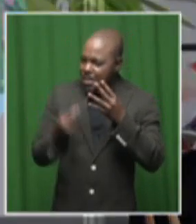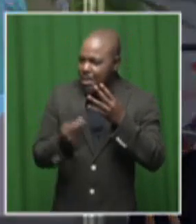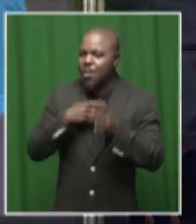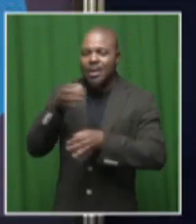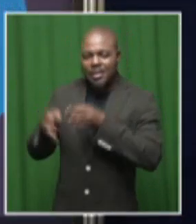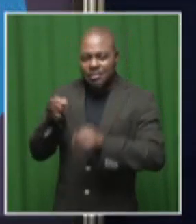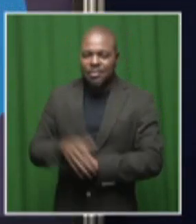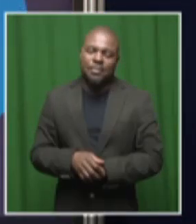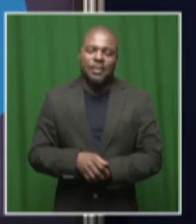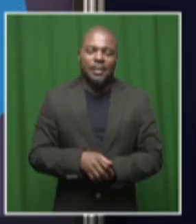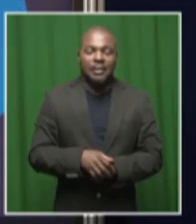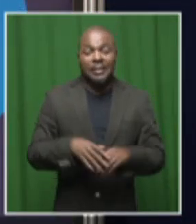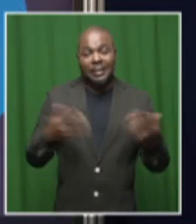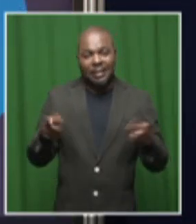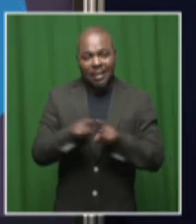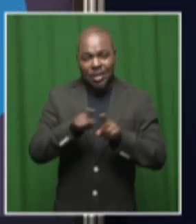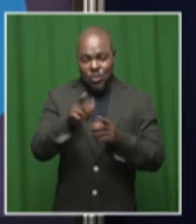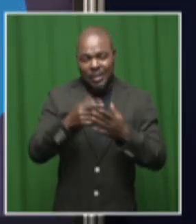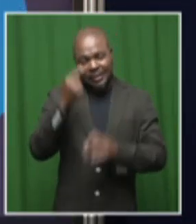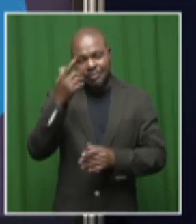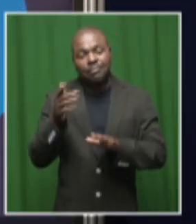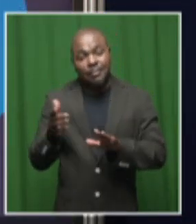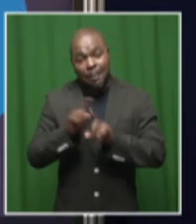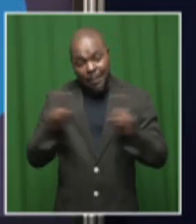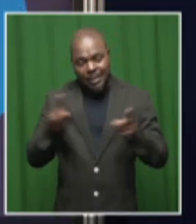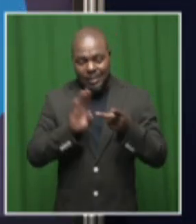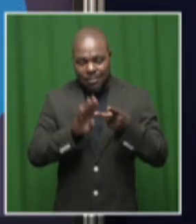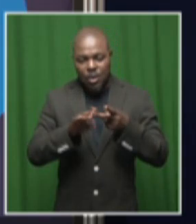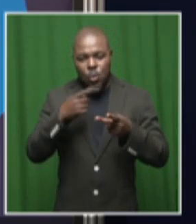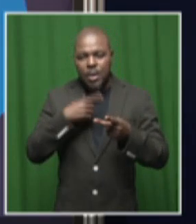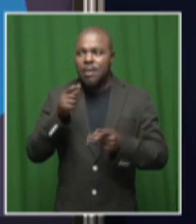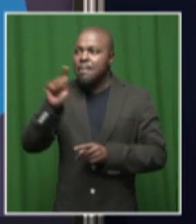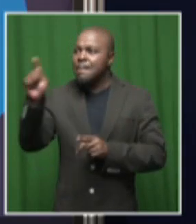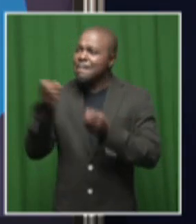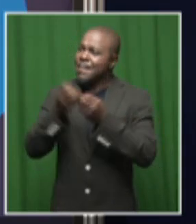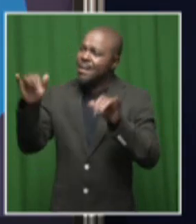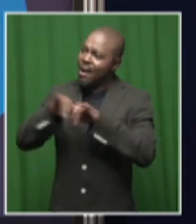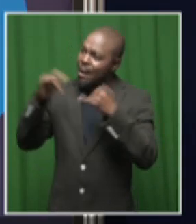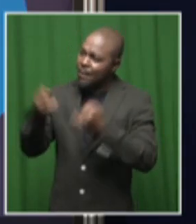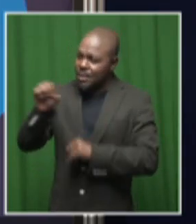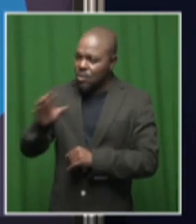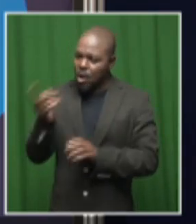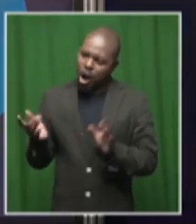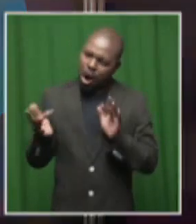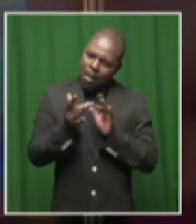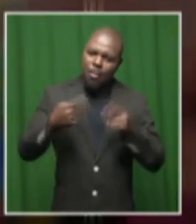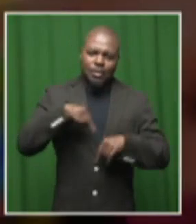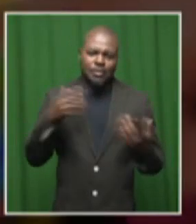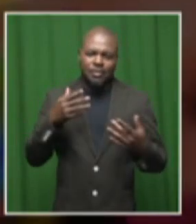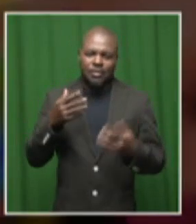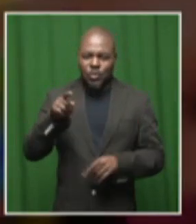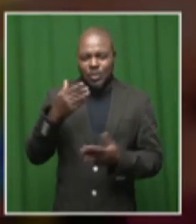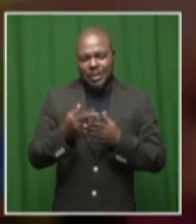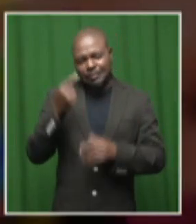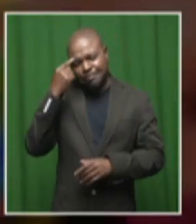and when you join the movement, because as you can imagine, but on the back of that, we're also approached by many companies around the country. But as you can imagine,